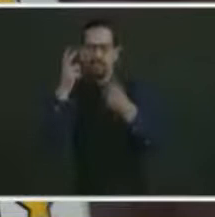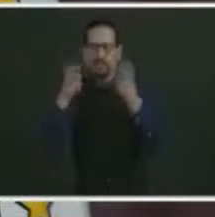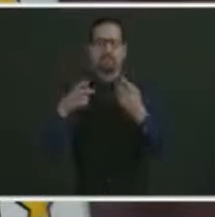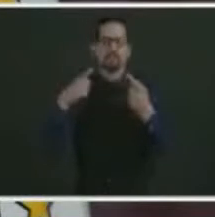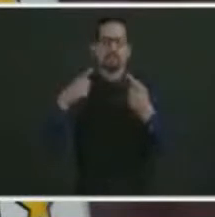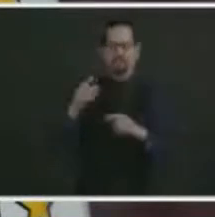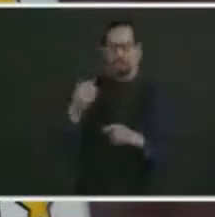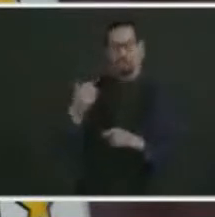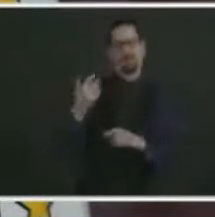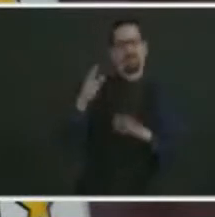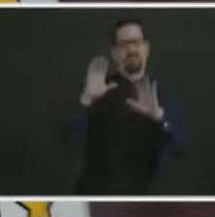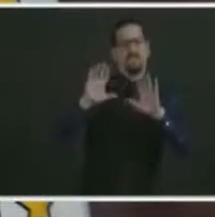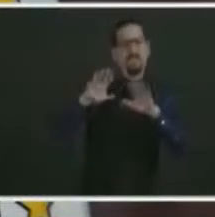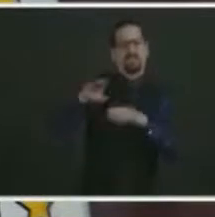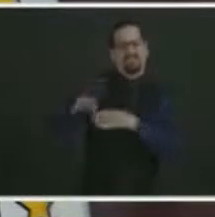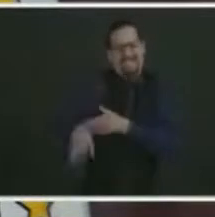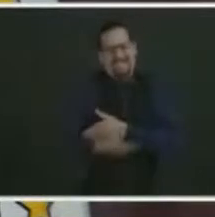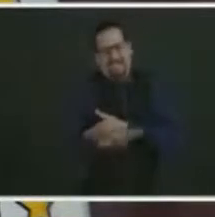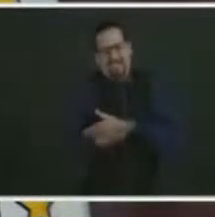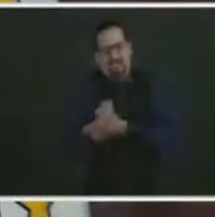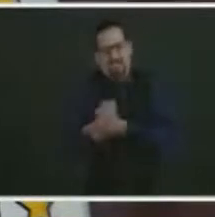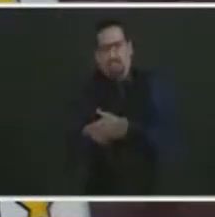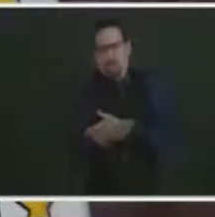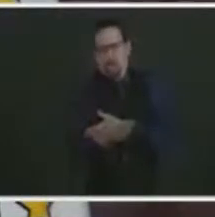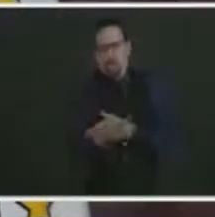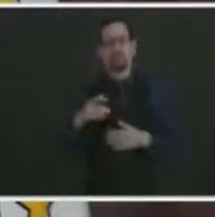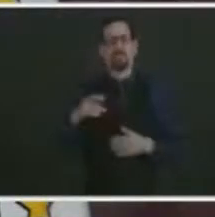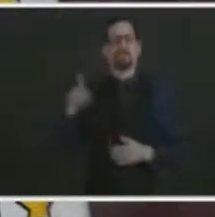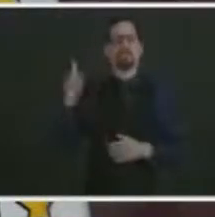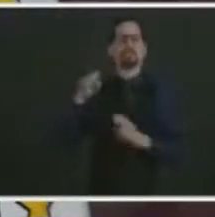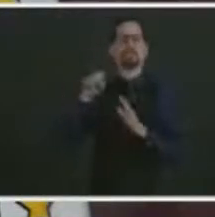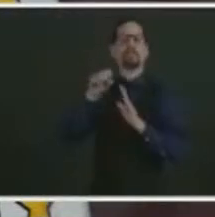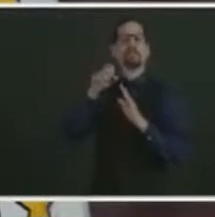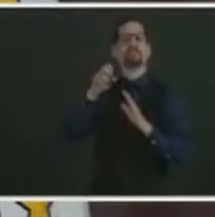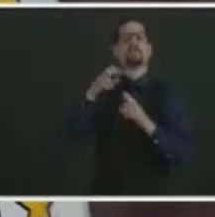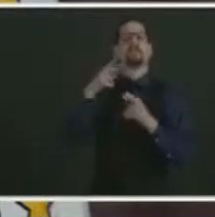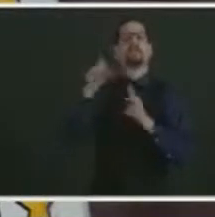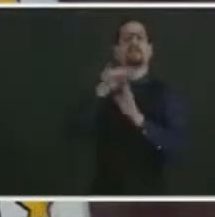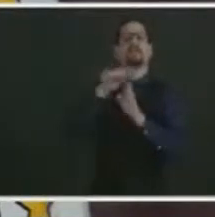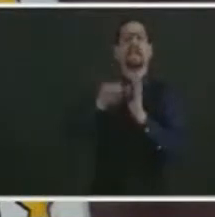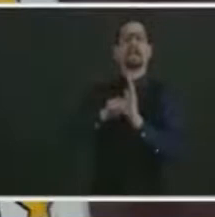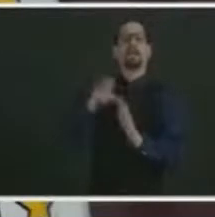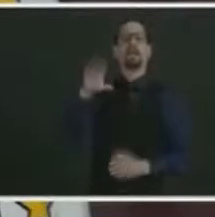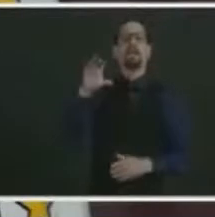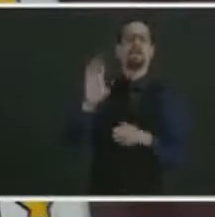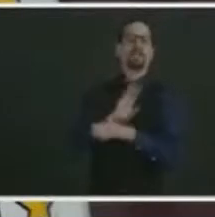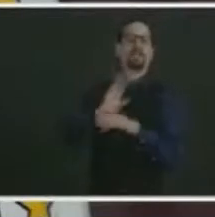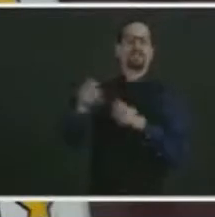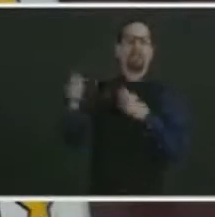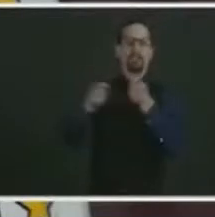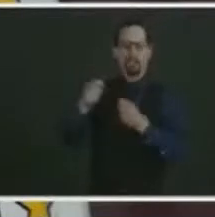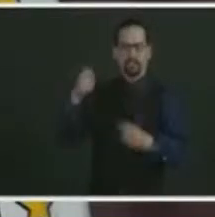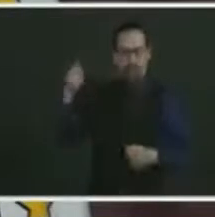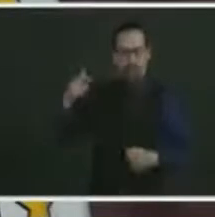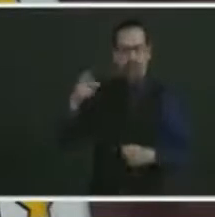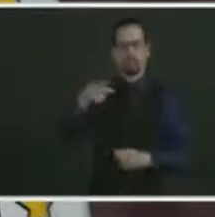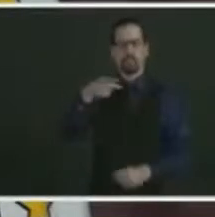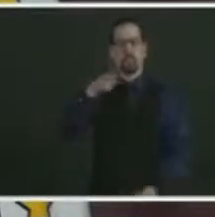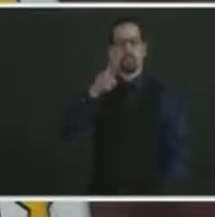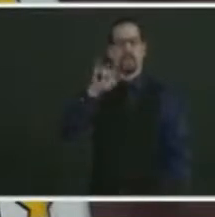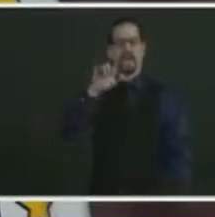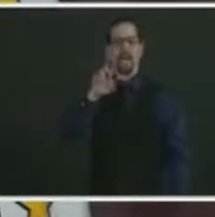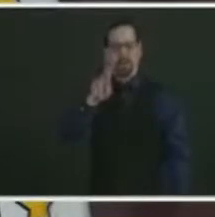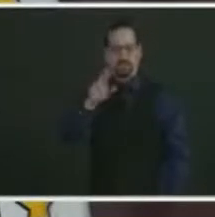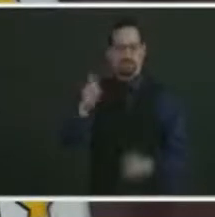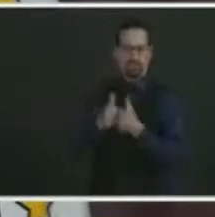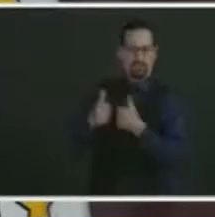the state's Commerce Department, is ready, willing, and able to help you. Commerce Secretary Pryor himself and his team did a